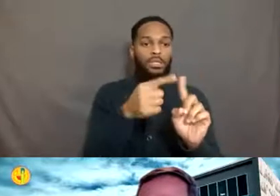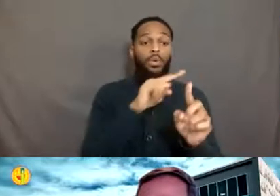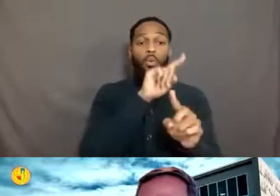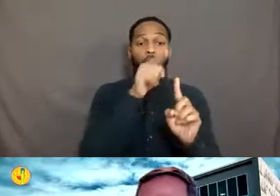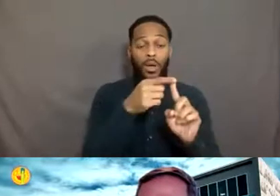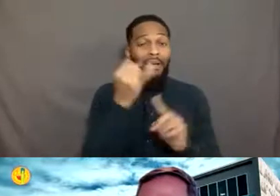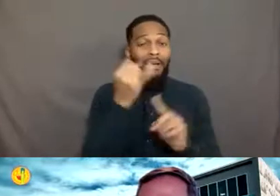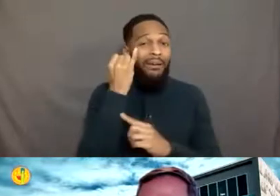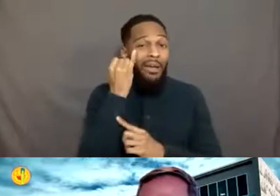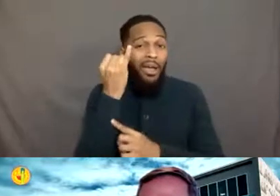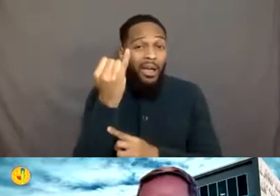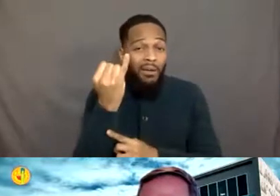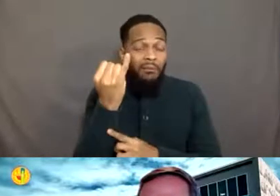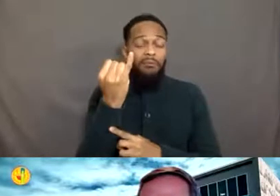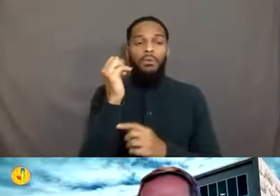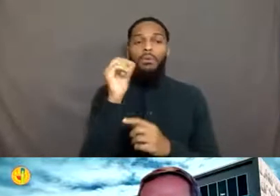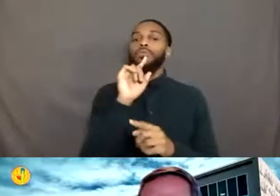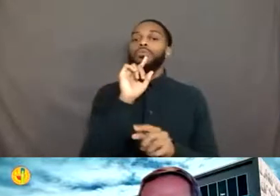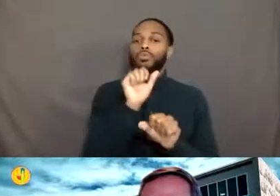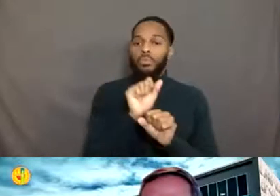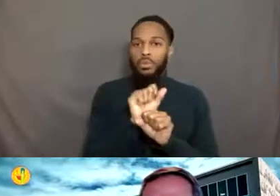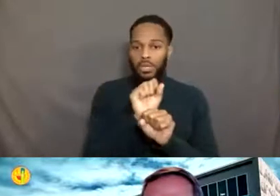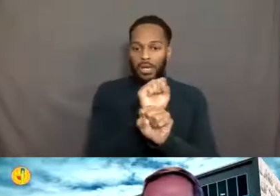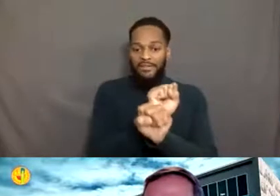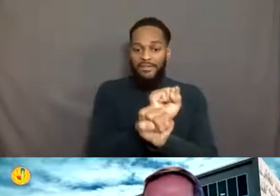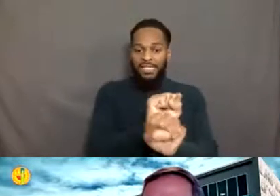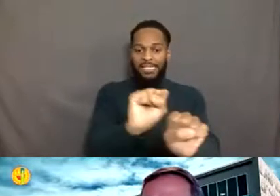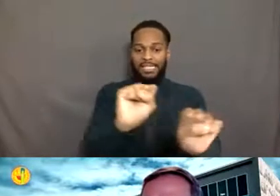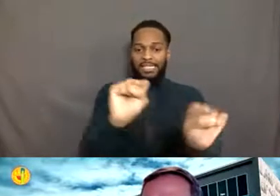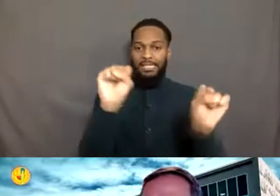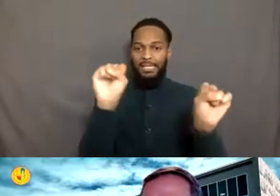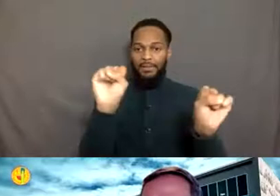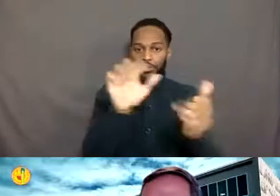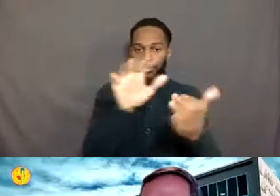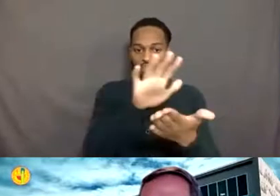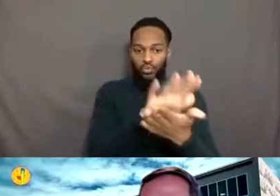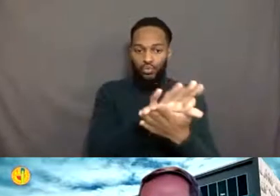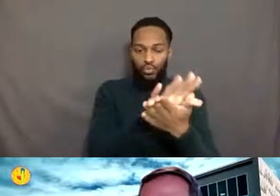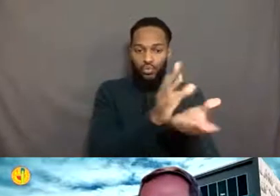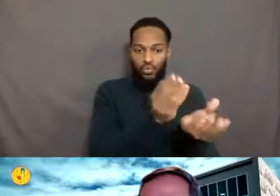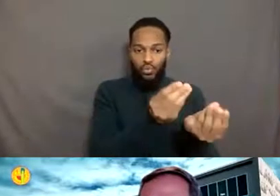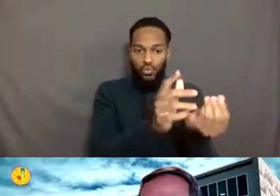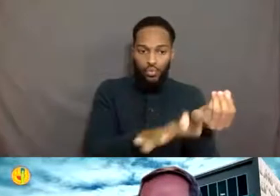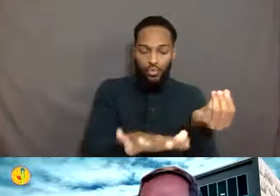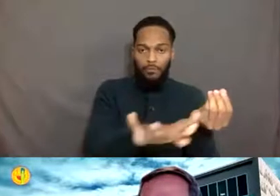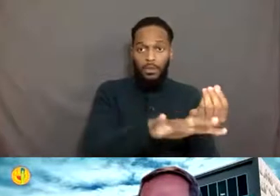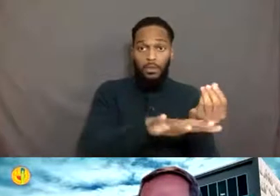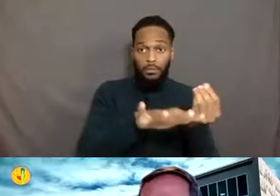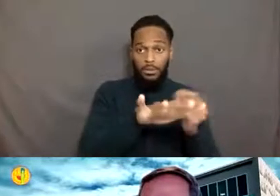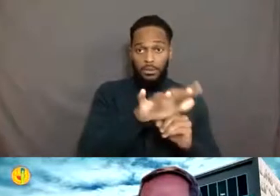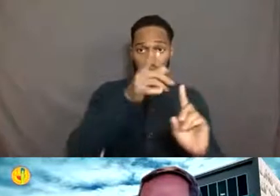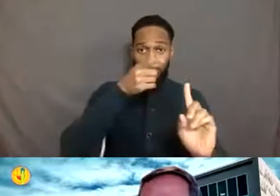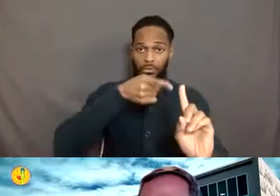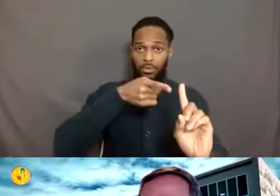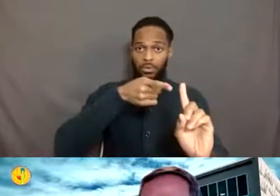what constitutes a safe school environment. So I'll repeat a little bit of what Dr. Baca said, but it might have been quick for a few